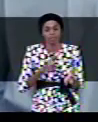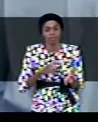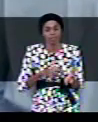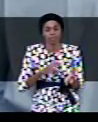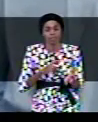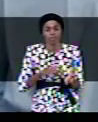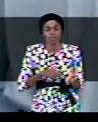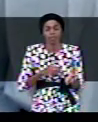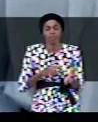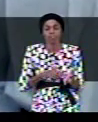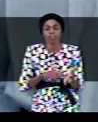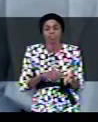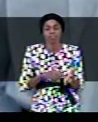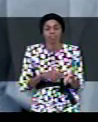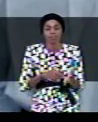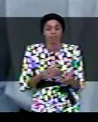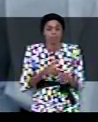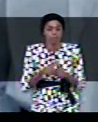read,